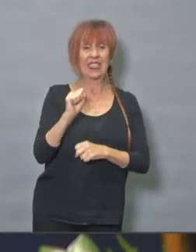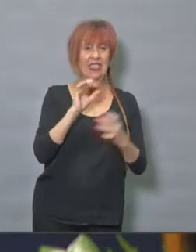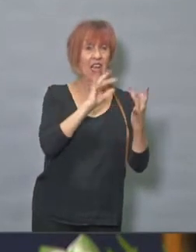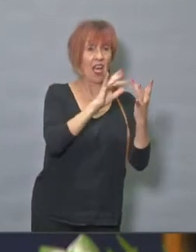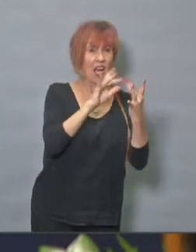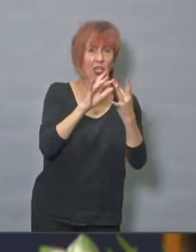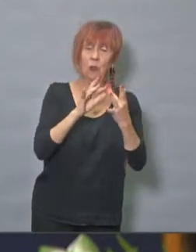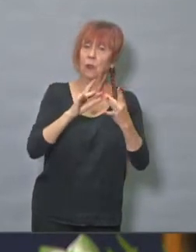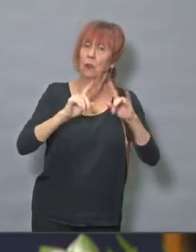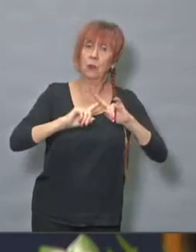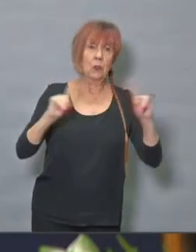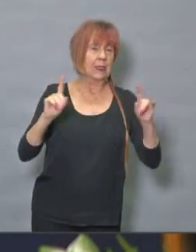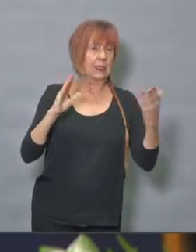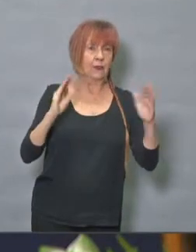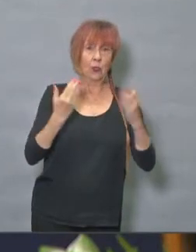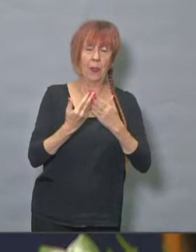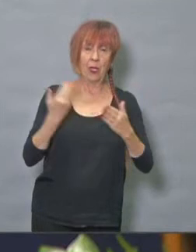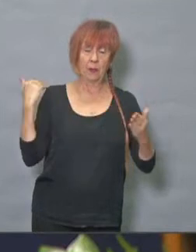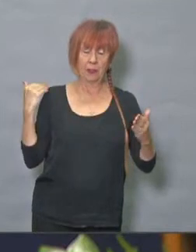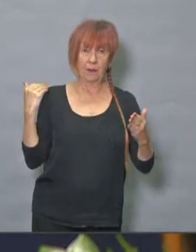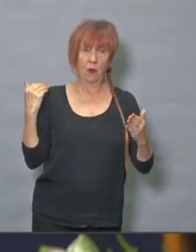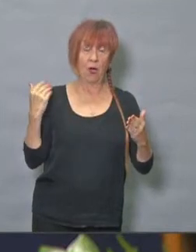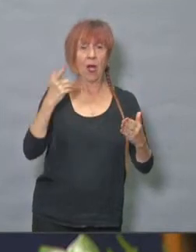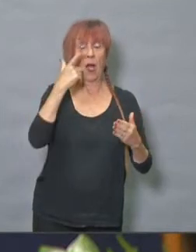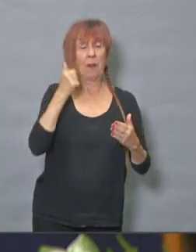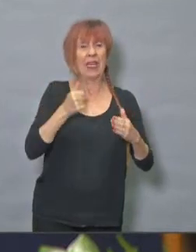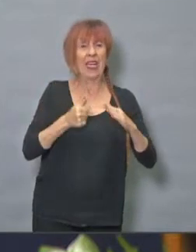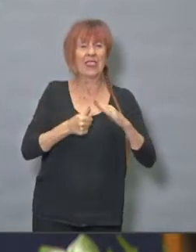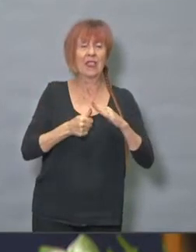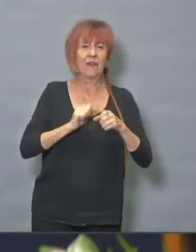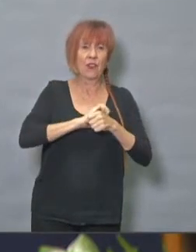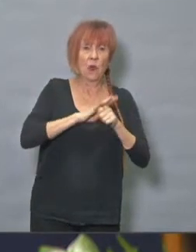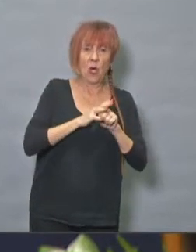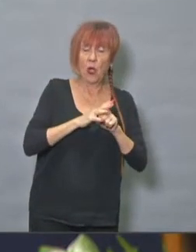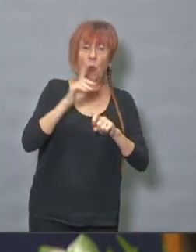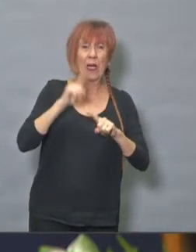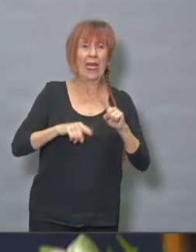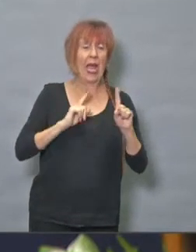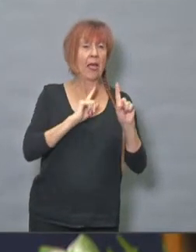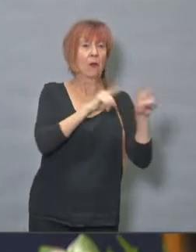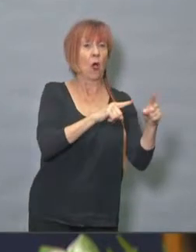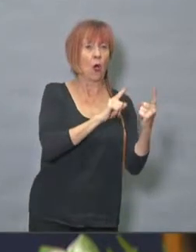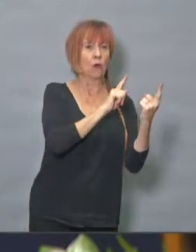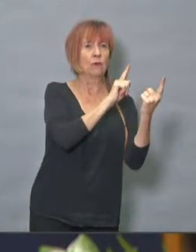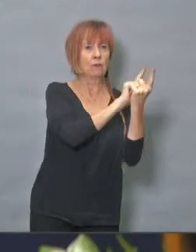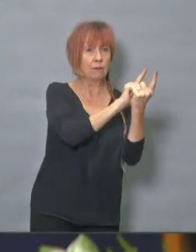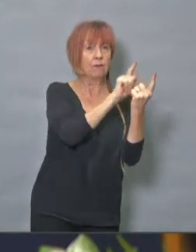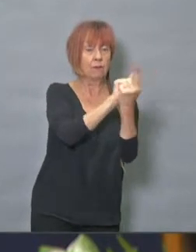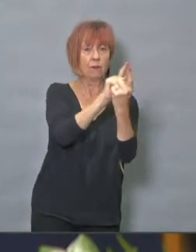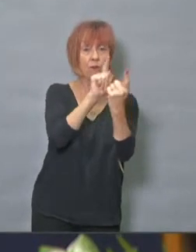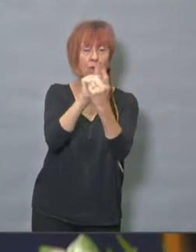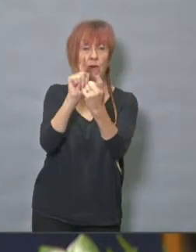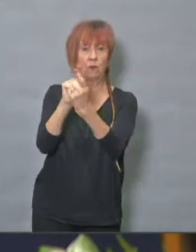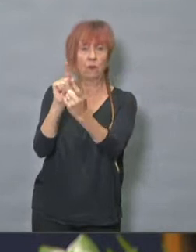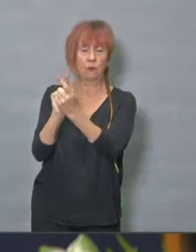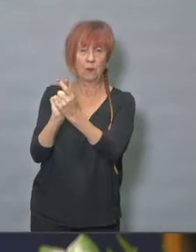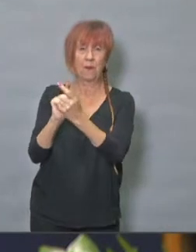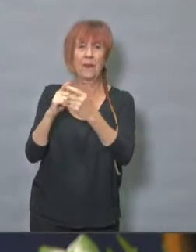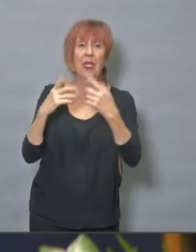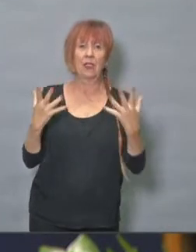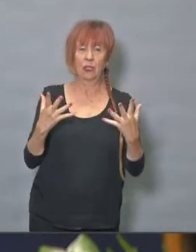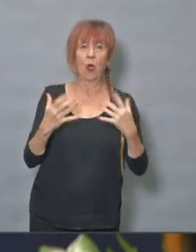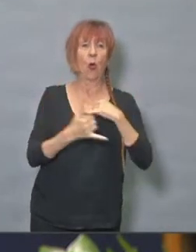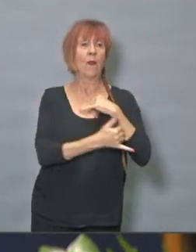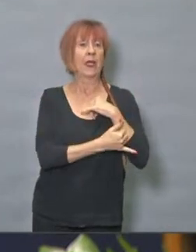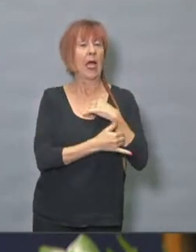orders have meant that there aren't any door-to-door visits or events. To compensate for these challenges, the county has made a concerted